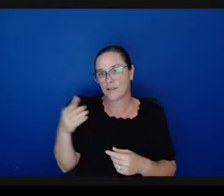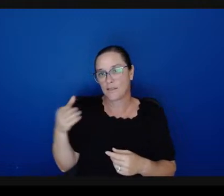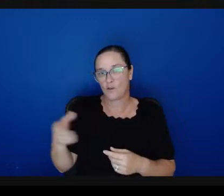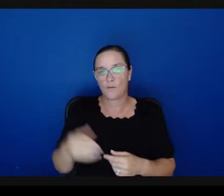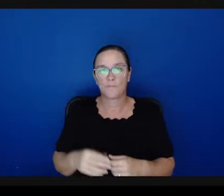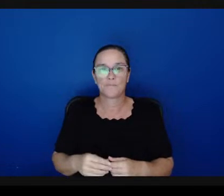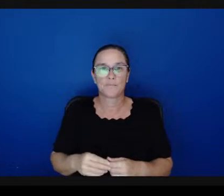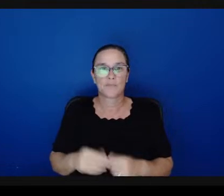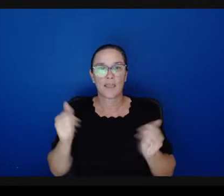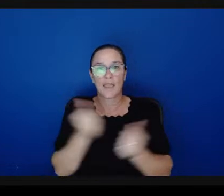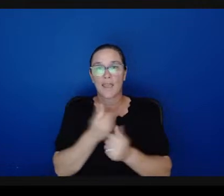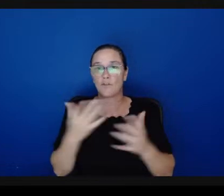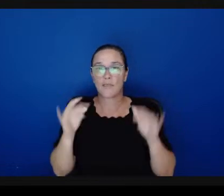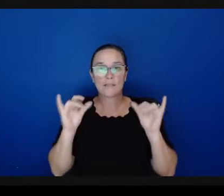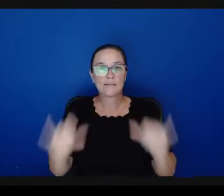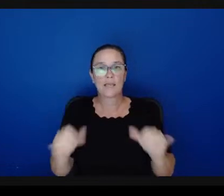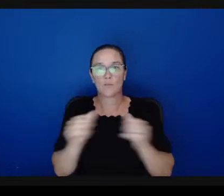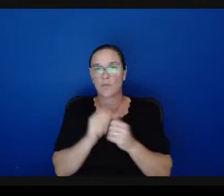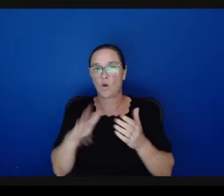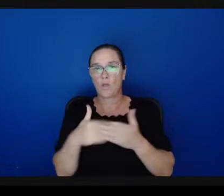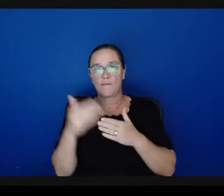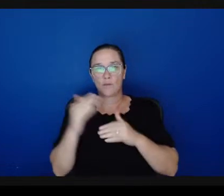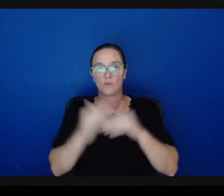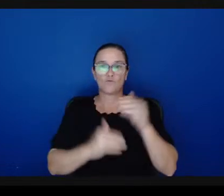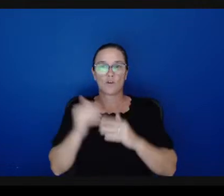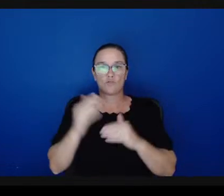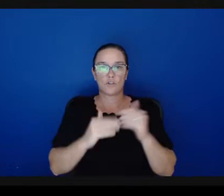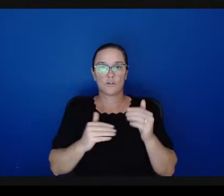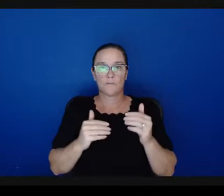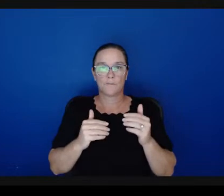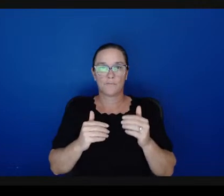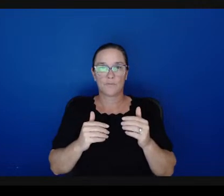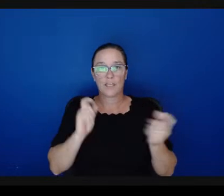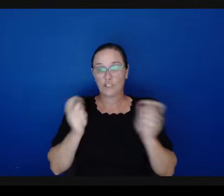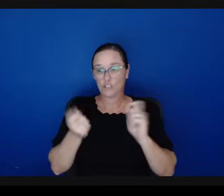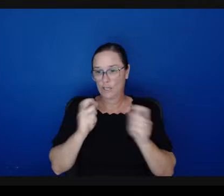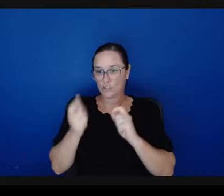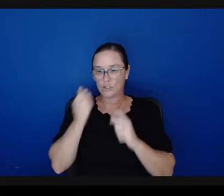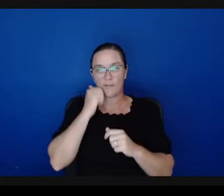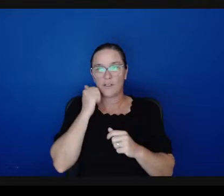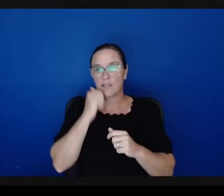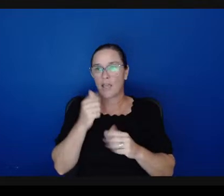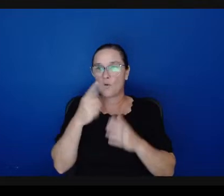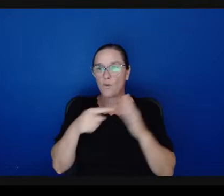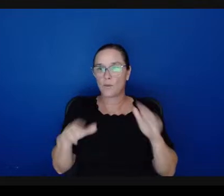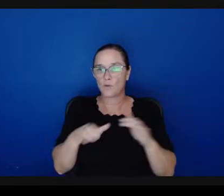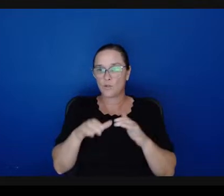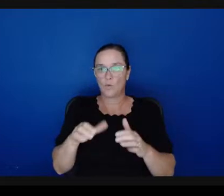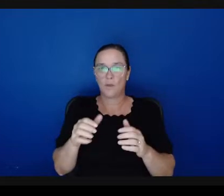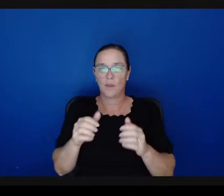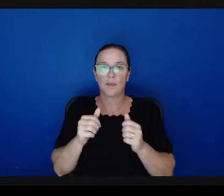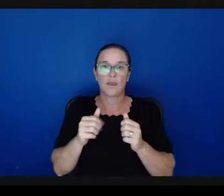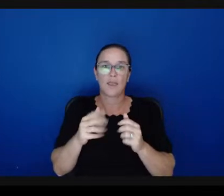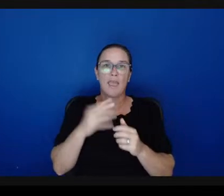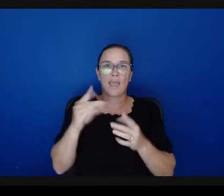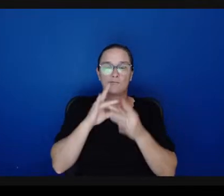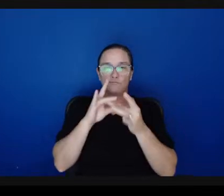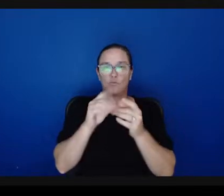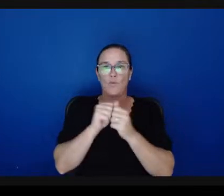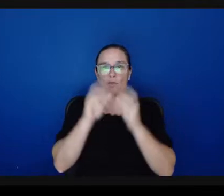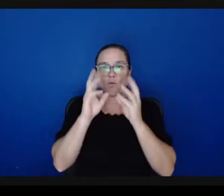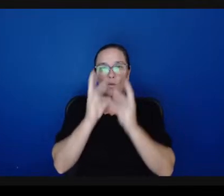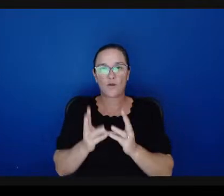Everything is still the same with all the construction. It changes daily with what they're doing up there and weather. So pay attention to the